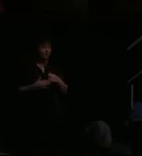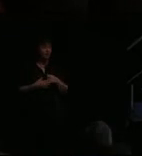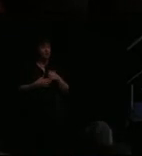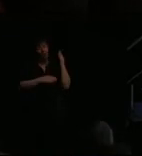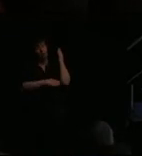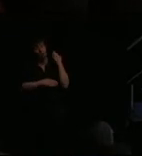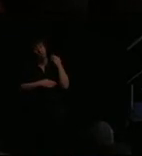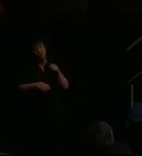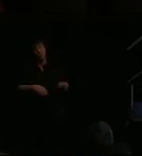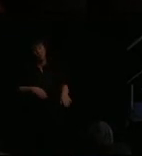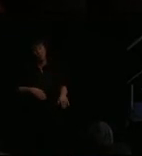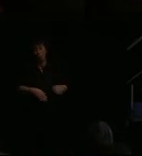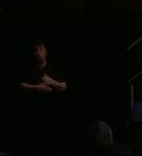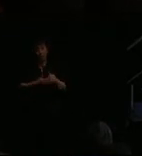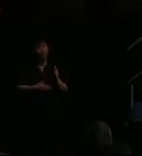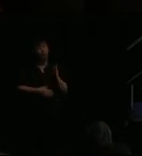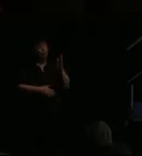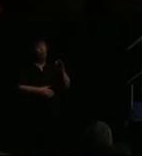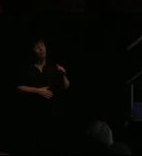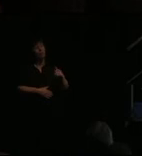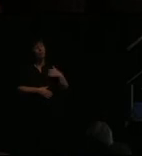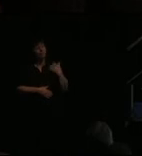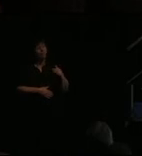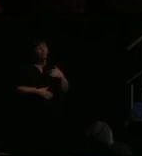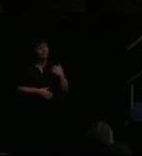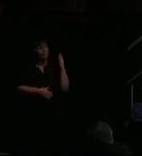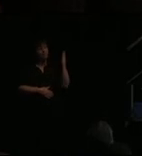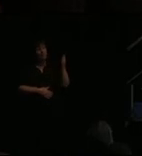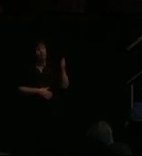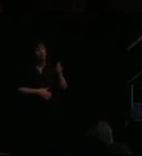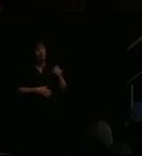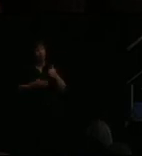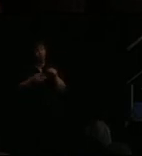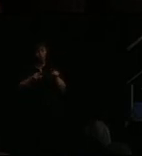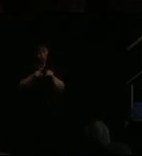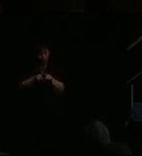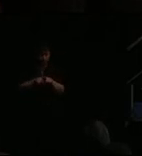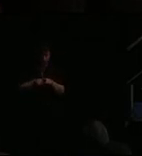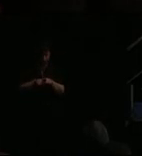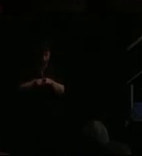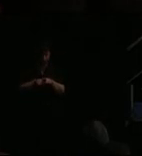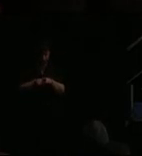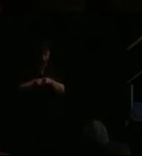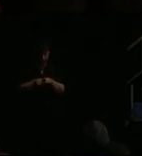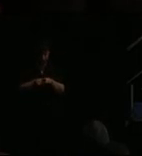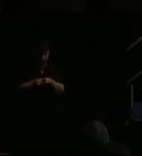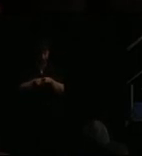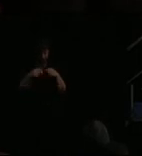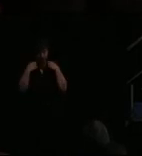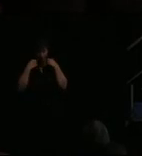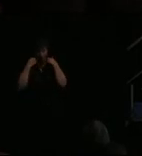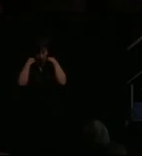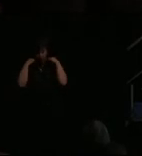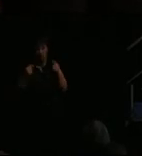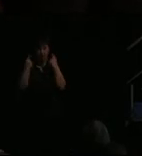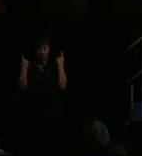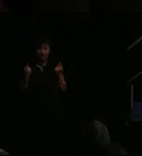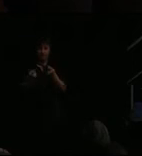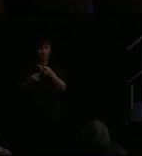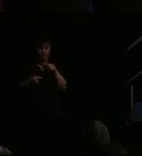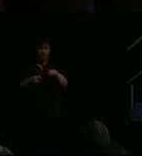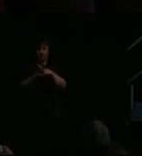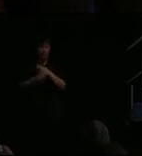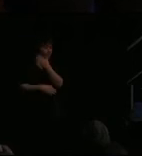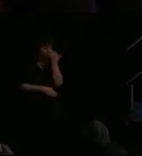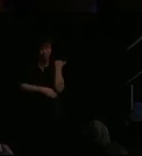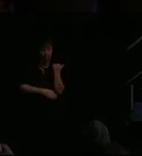mission, and I got the opportunity, but it was also because of not having any holidays this year, I was able